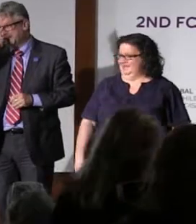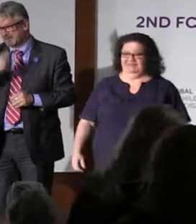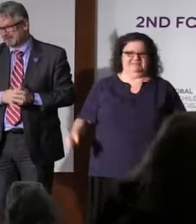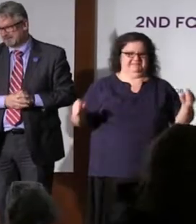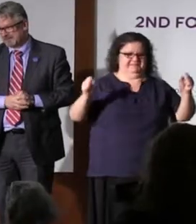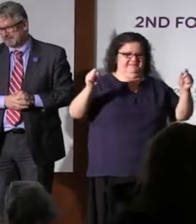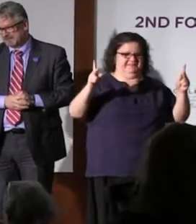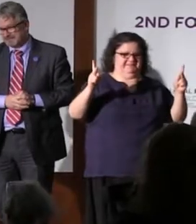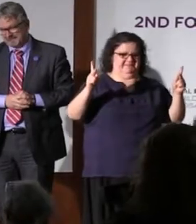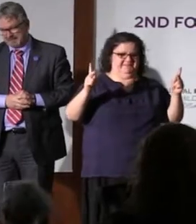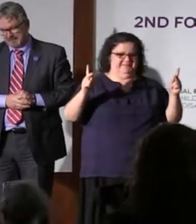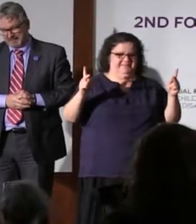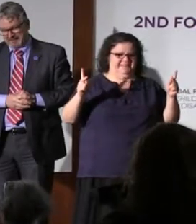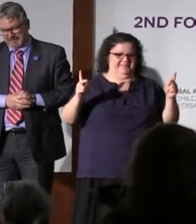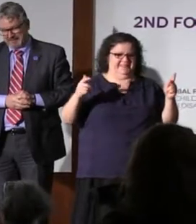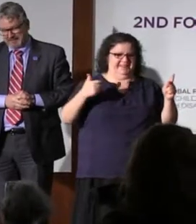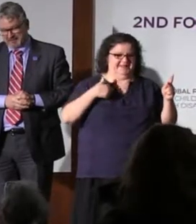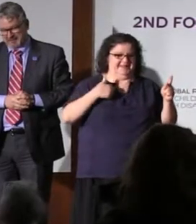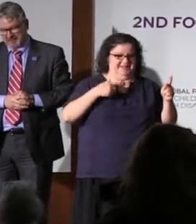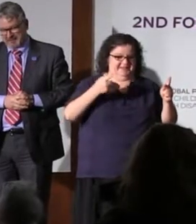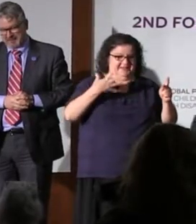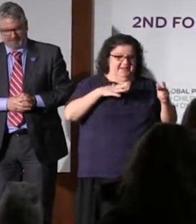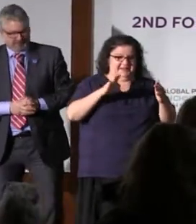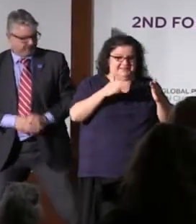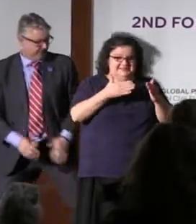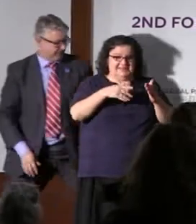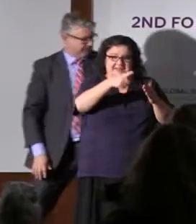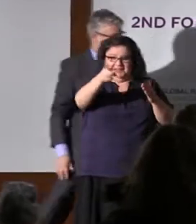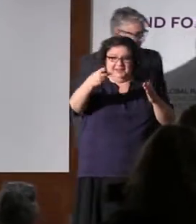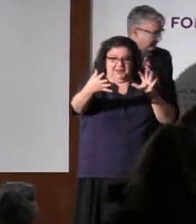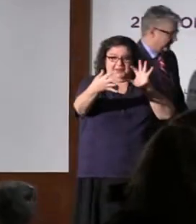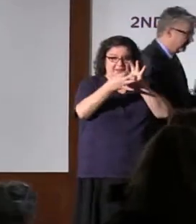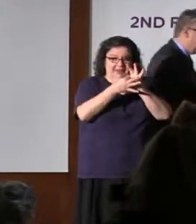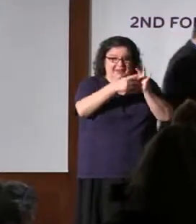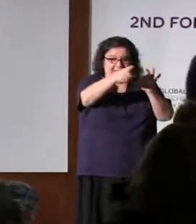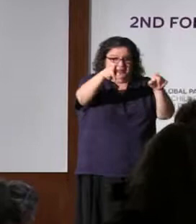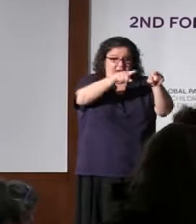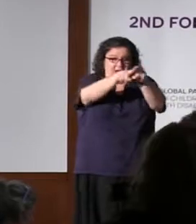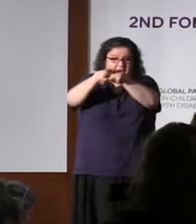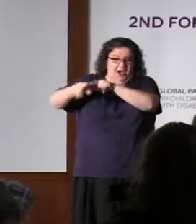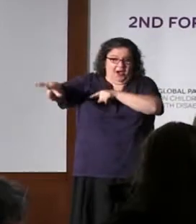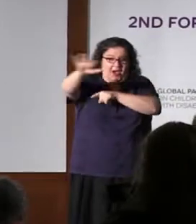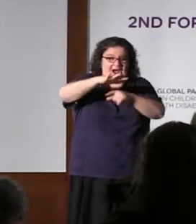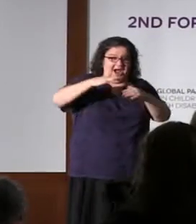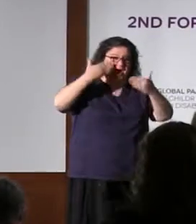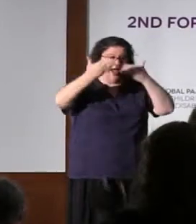But this time, can you sing it with me? Like, can you actually sing along with me this time?